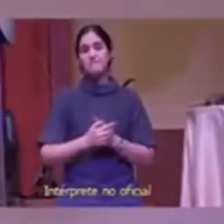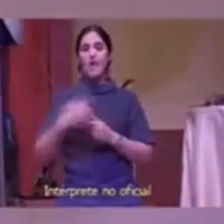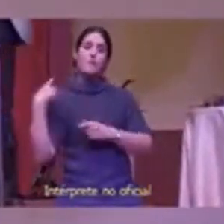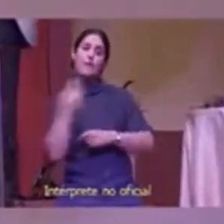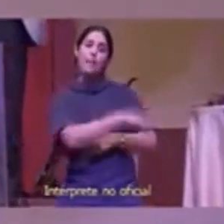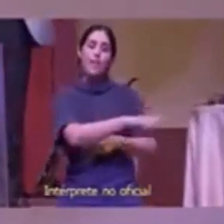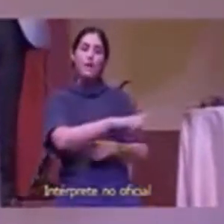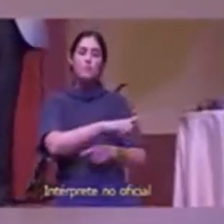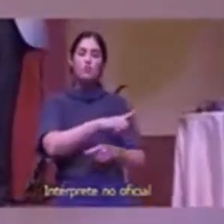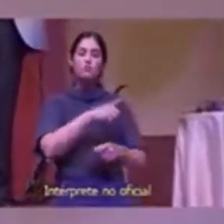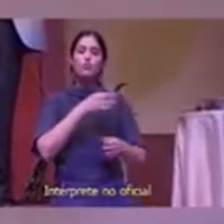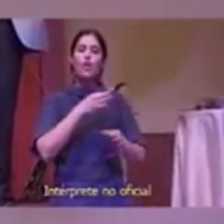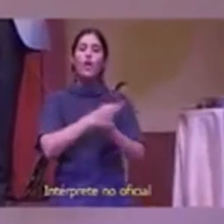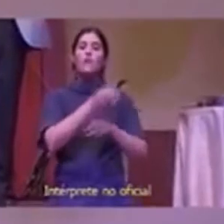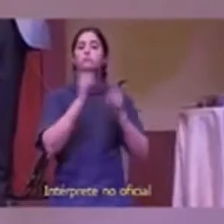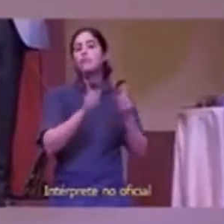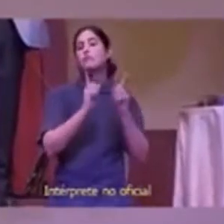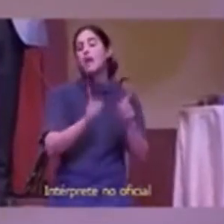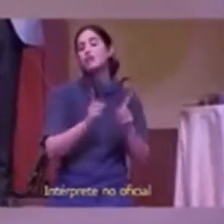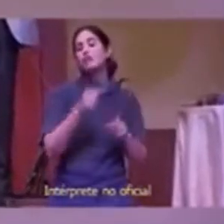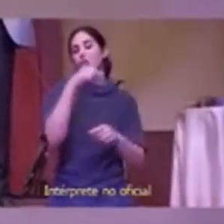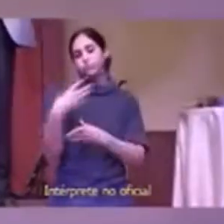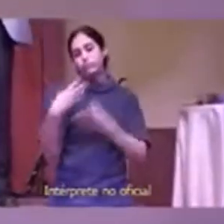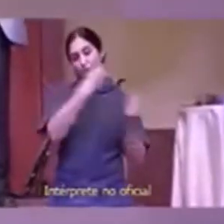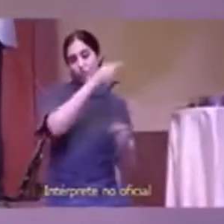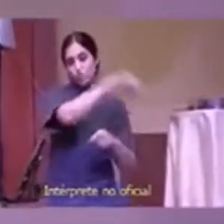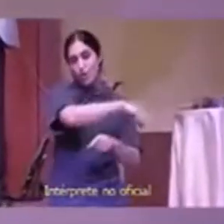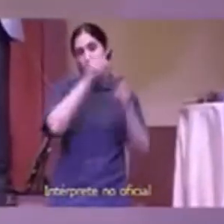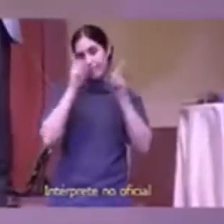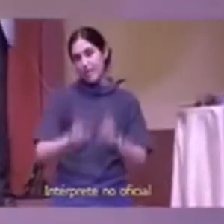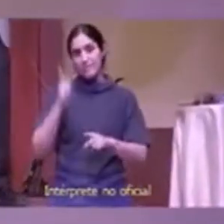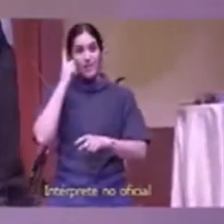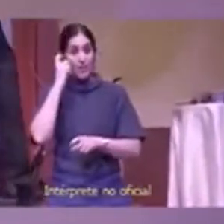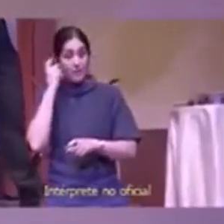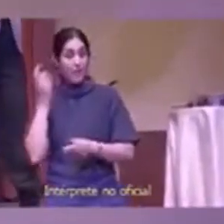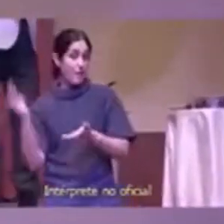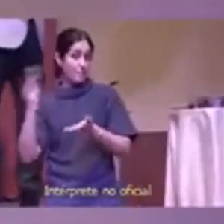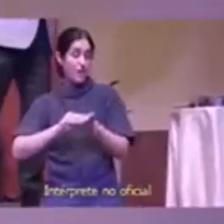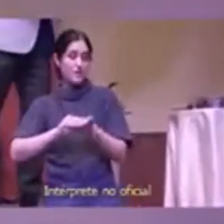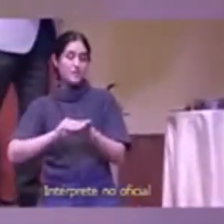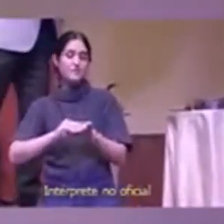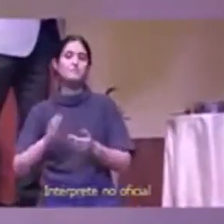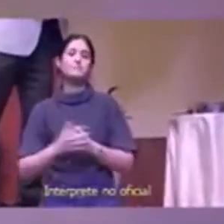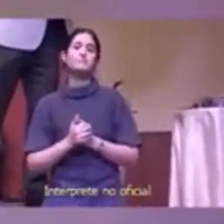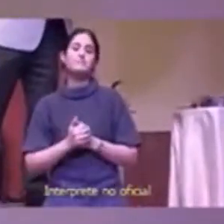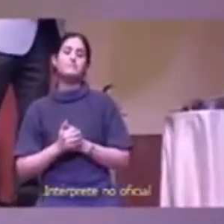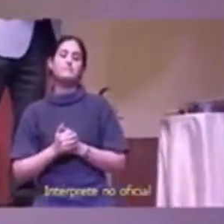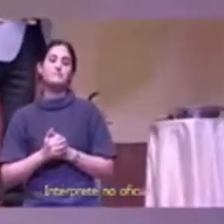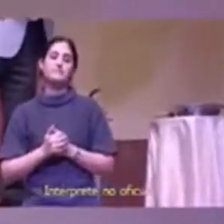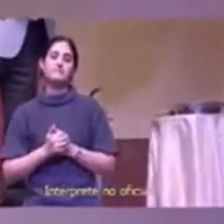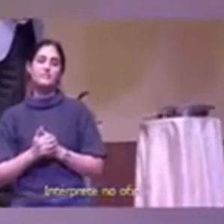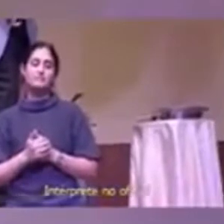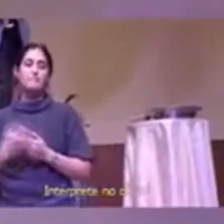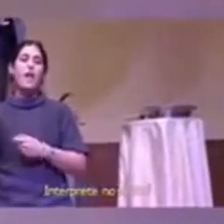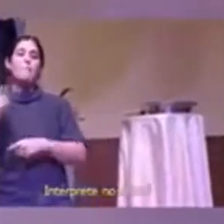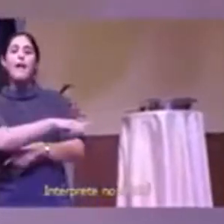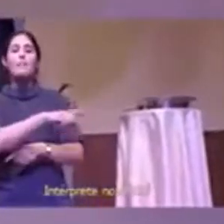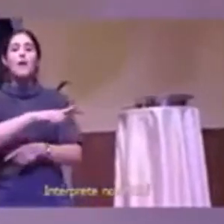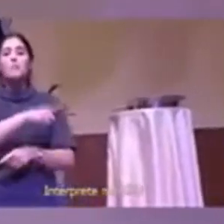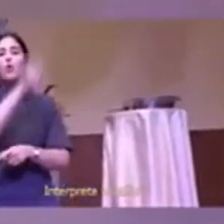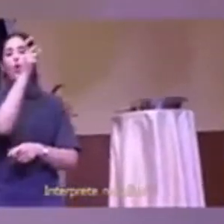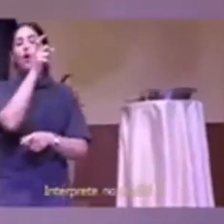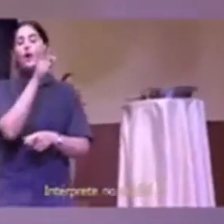send educators to help them learn. Mandamos maestros para ayudarlos a aprender. We send filters to filter the polluted water.